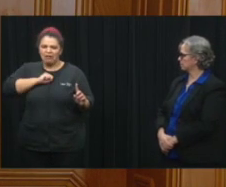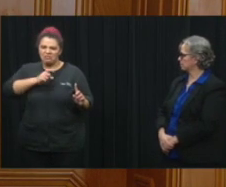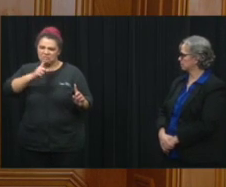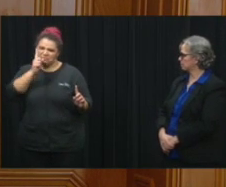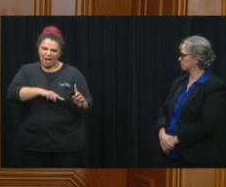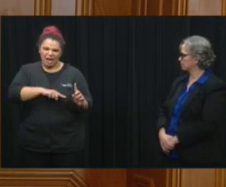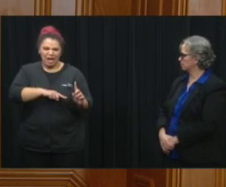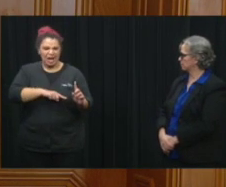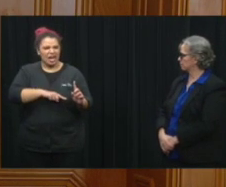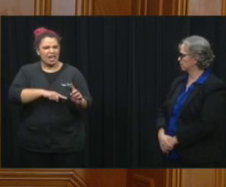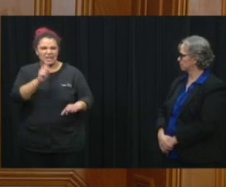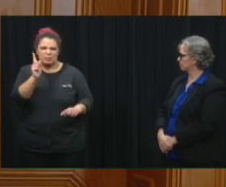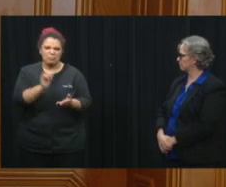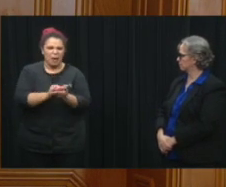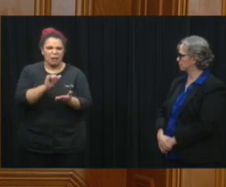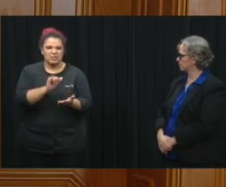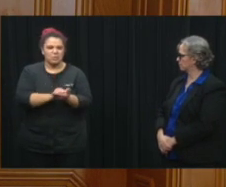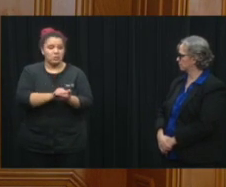happen?